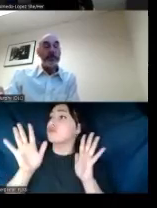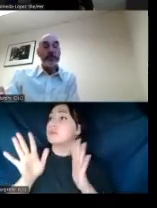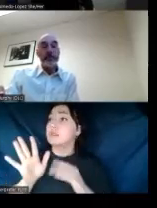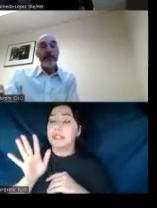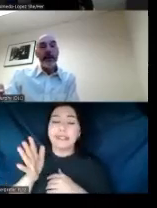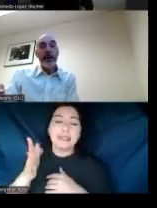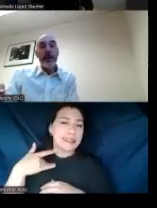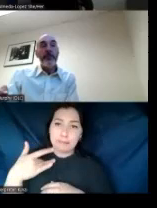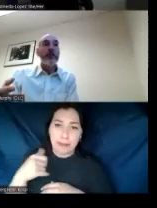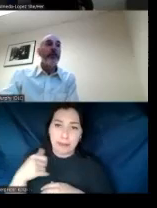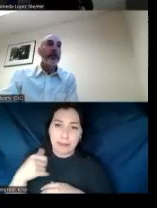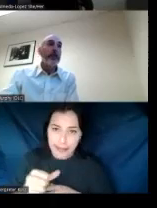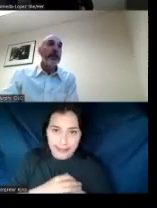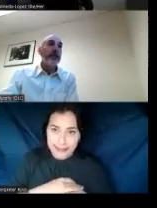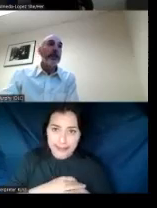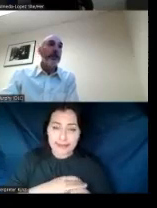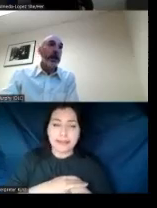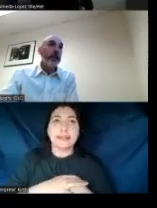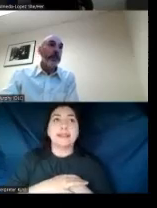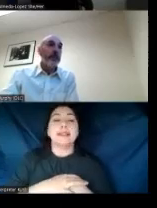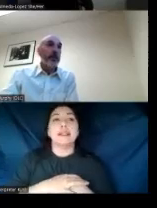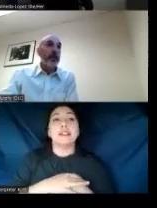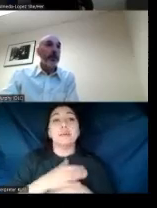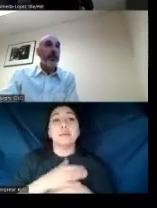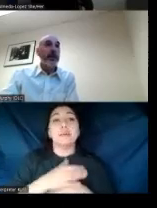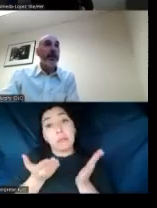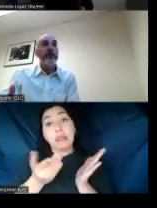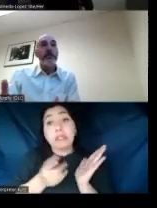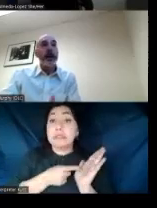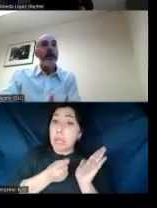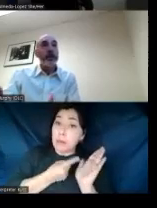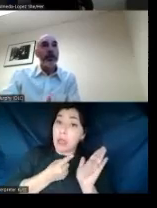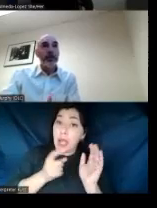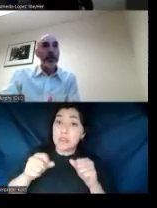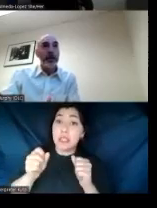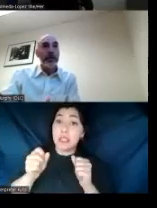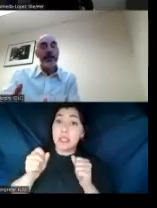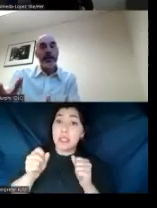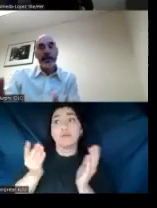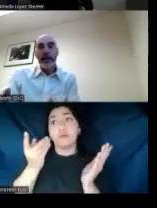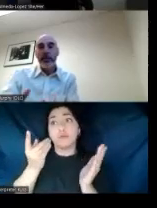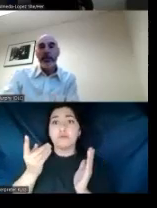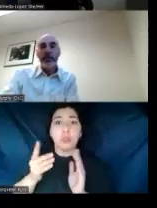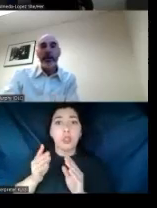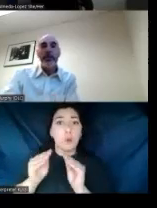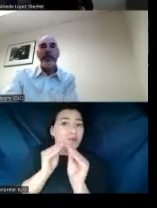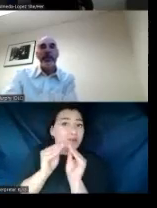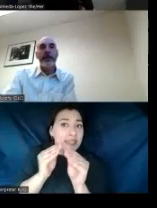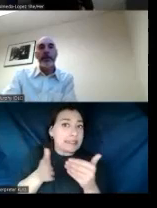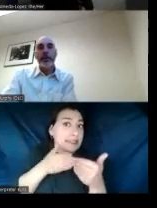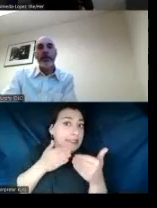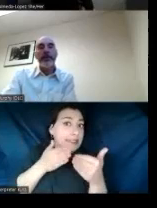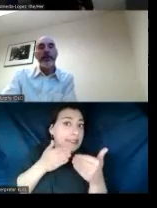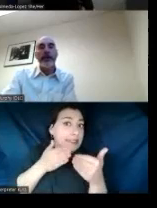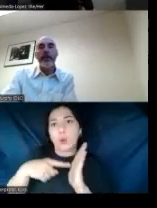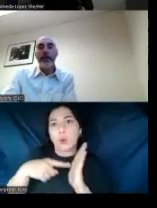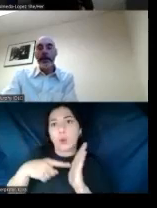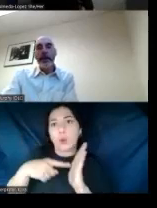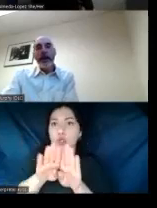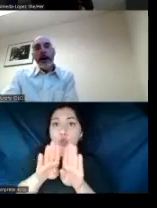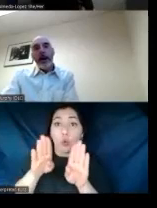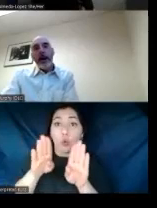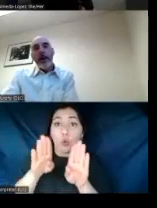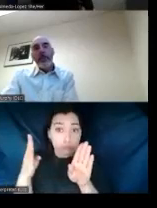away. For some things, maybe there would be propping doors open and things like that. And we'll talk about that in a little bit more detail.